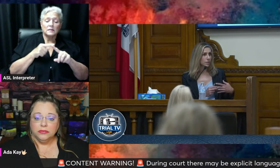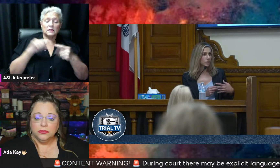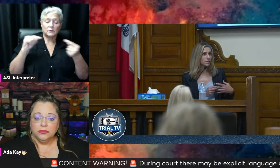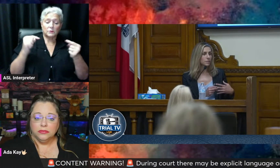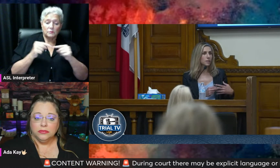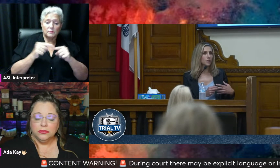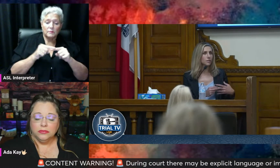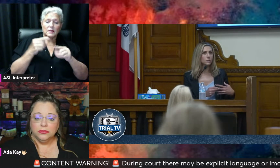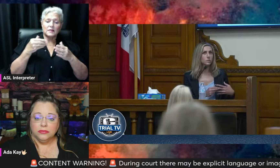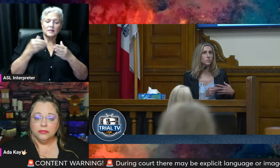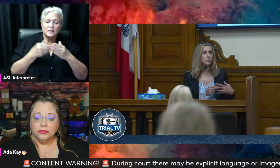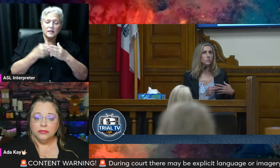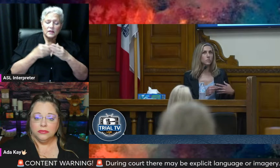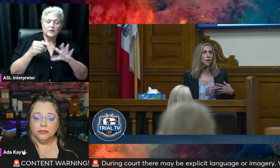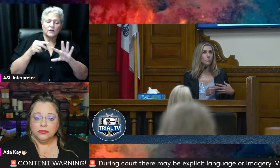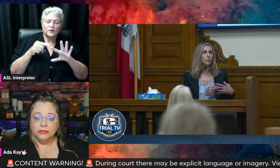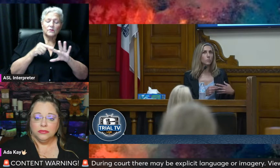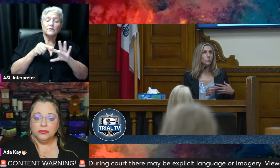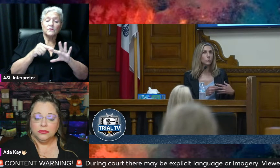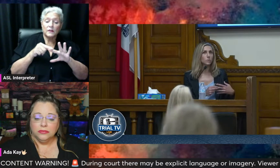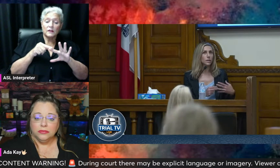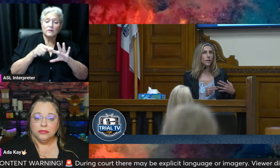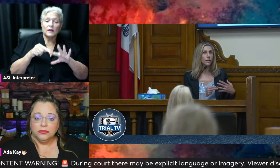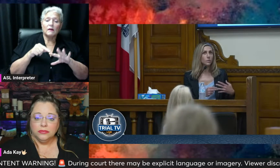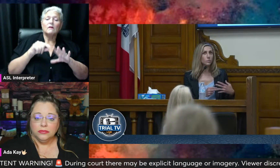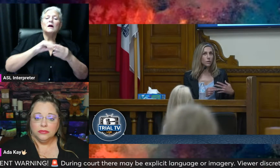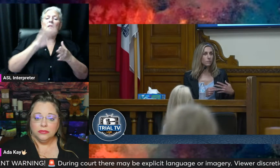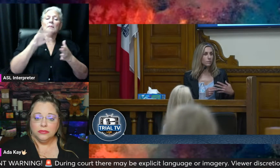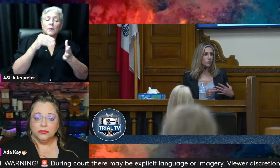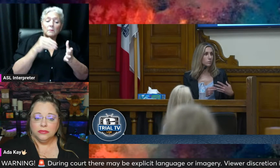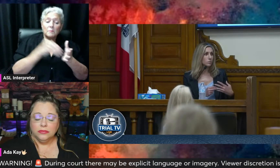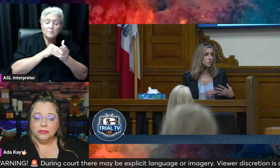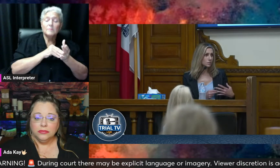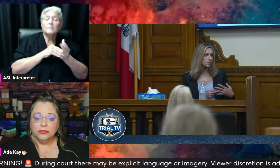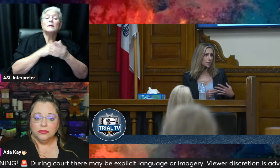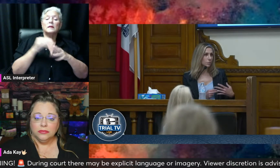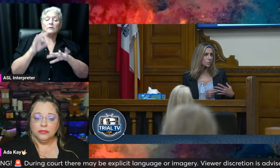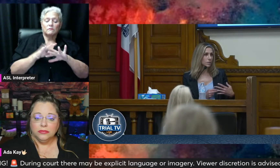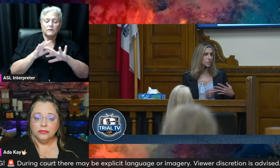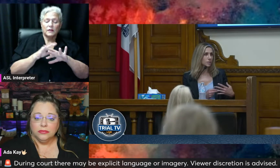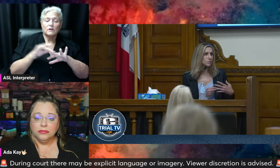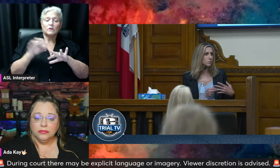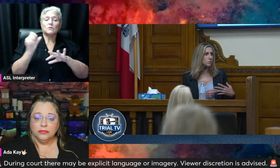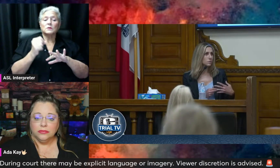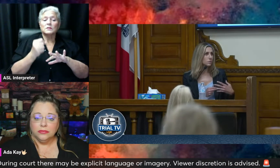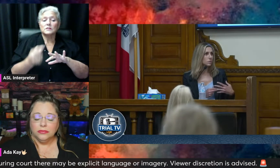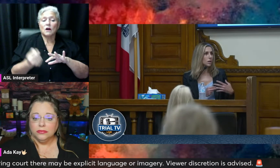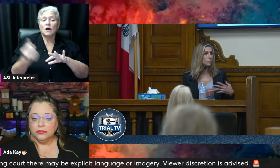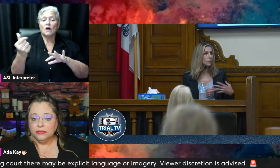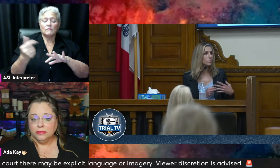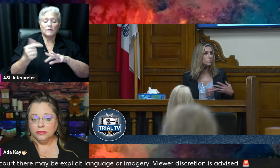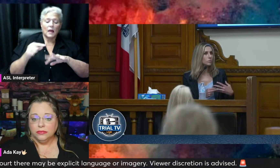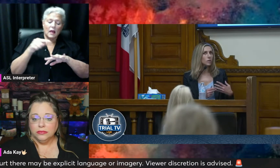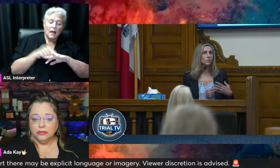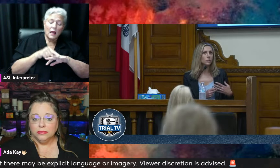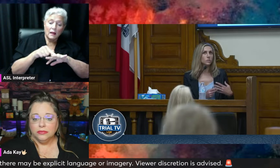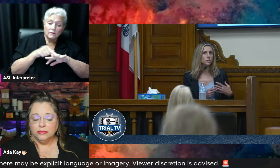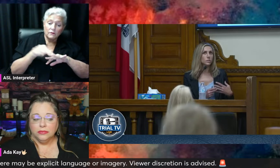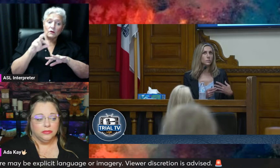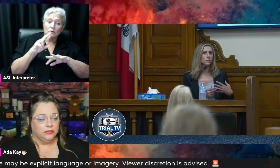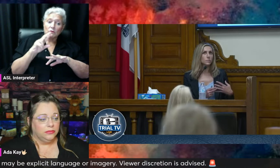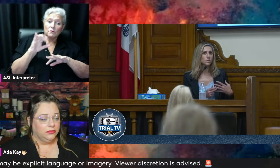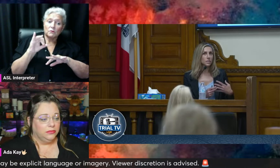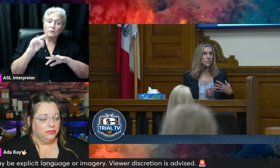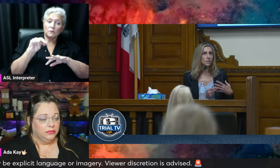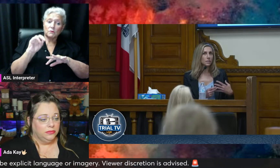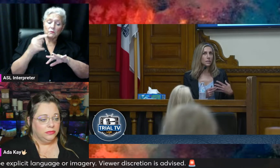was amputated as a result of the chopping wound, and the ring finger was nearly amputated as a result of the chopping wound. There's